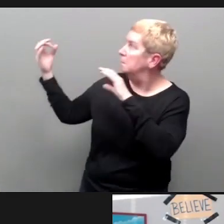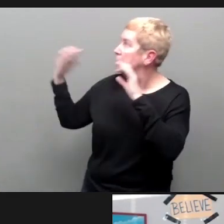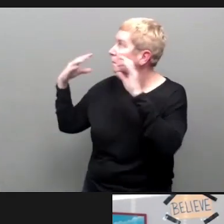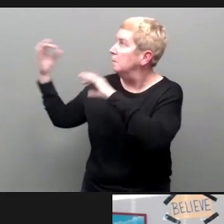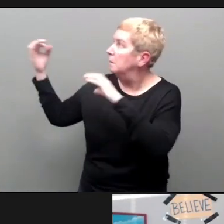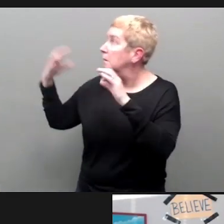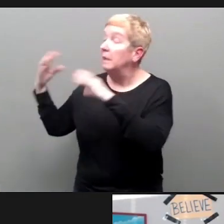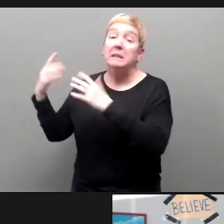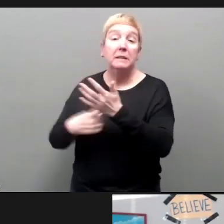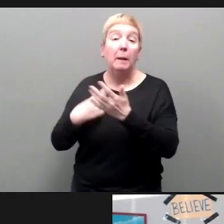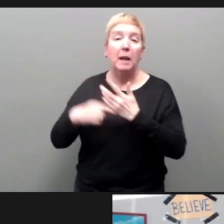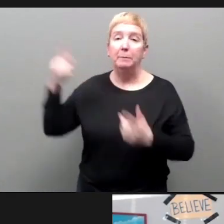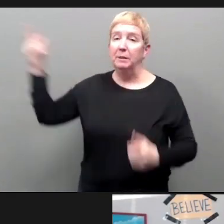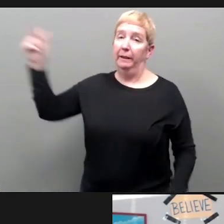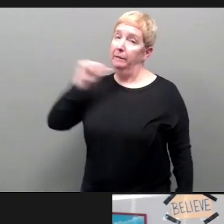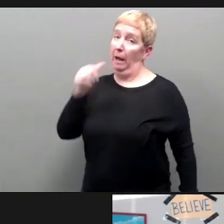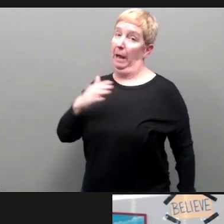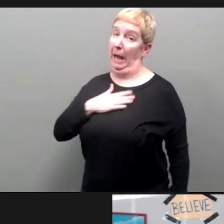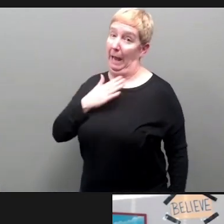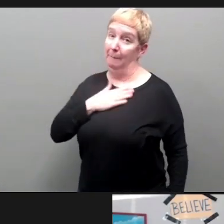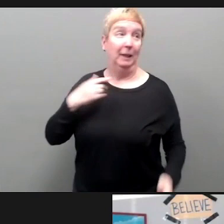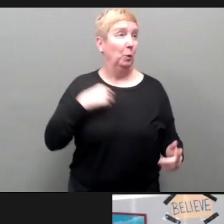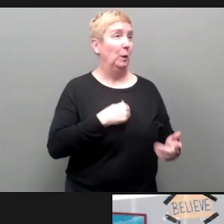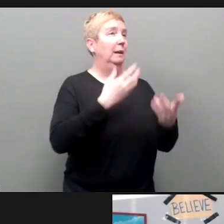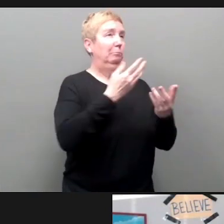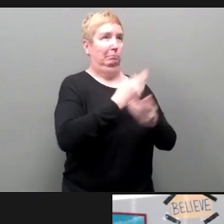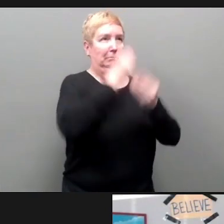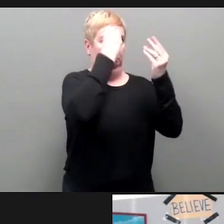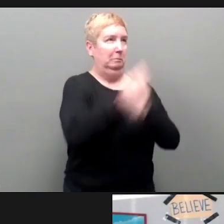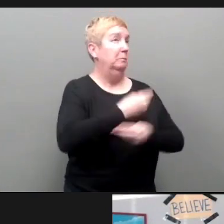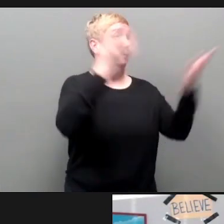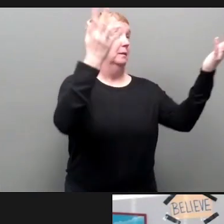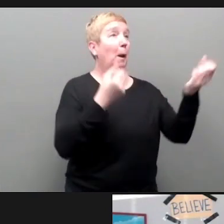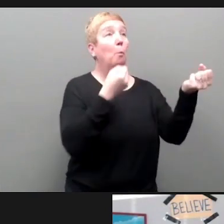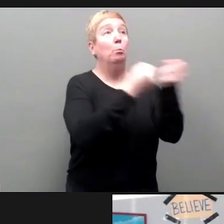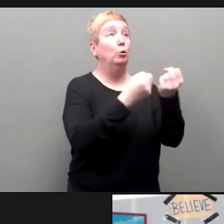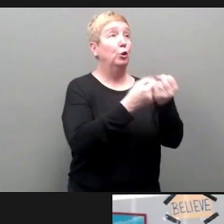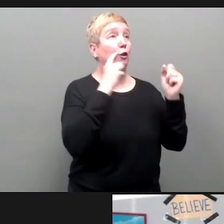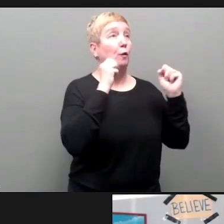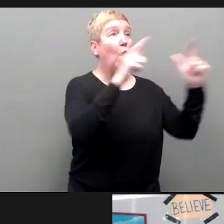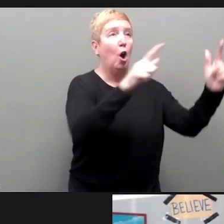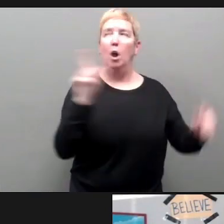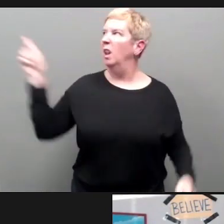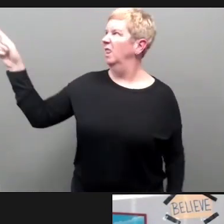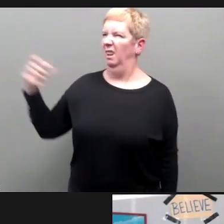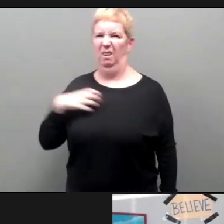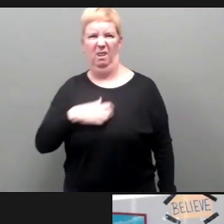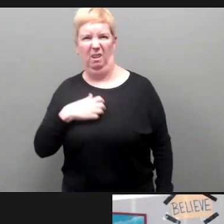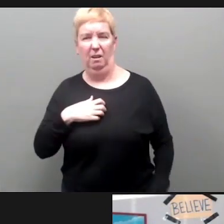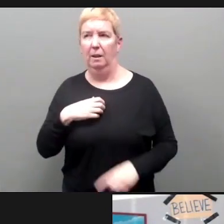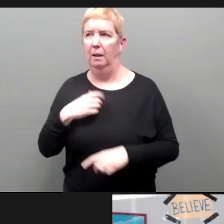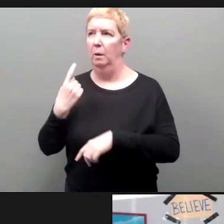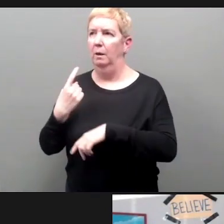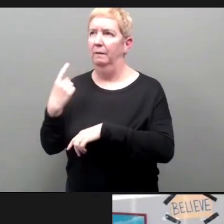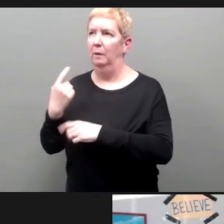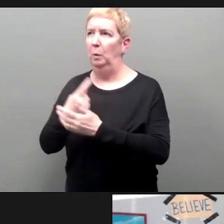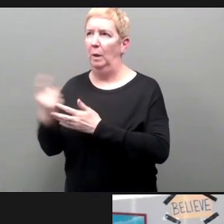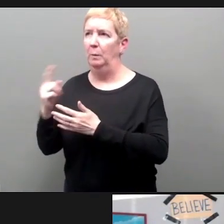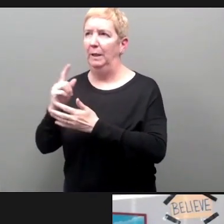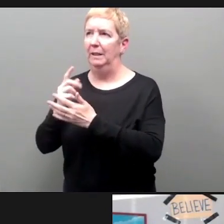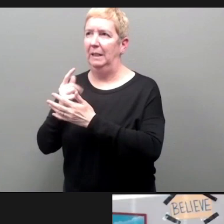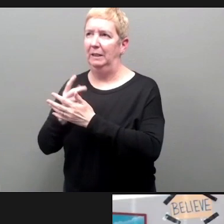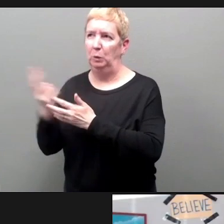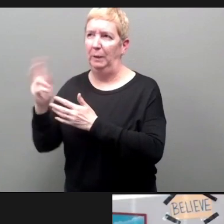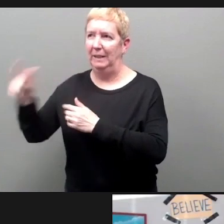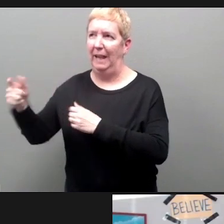we just recommended boosters for everyone, but then, they said, but we're going to be making the same recommendation next